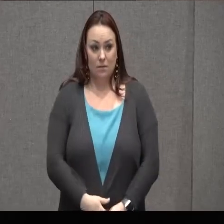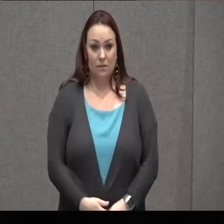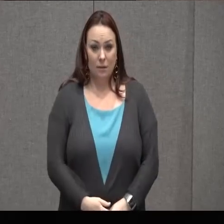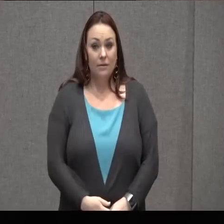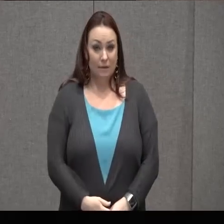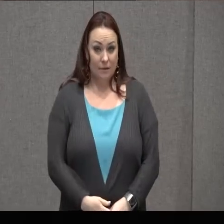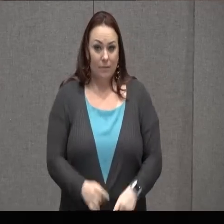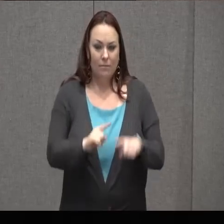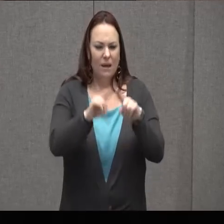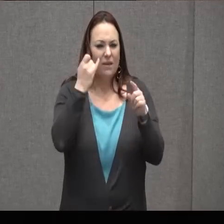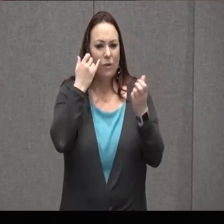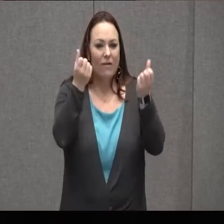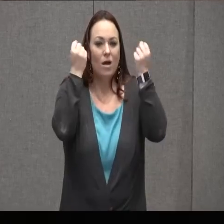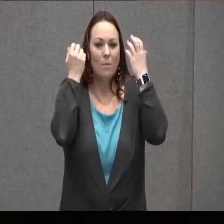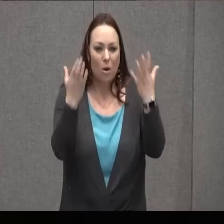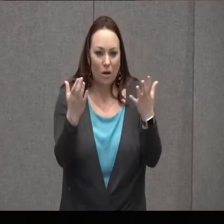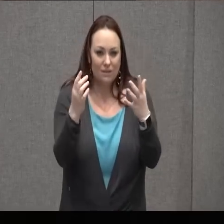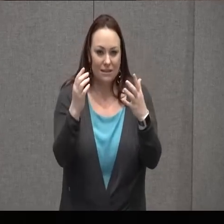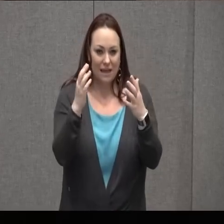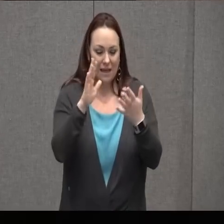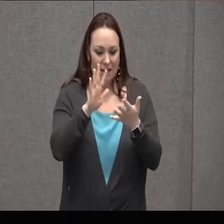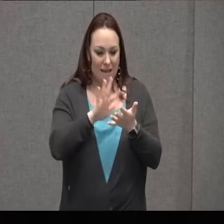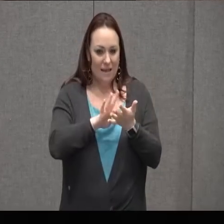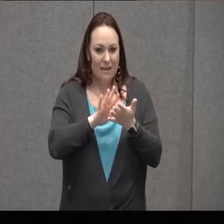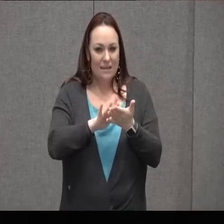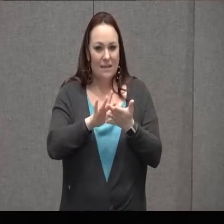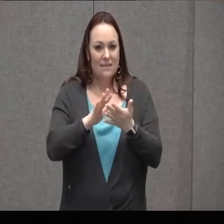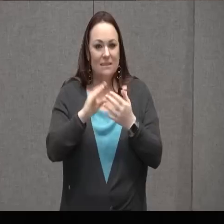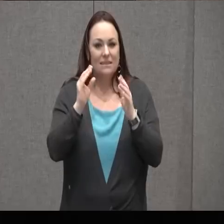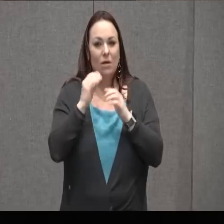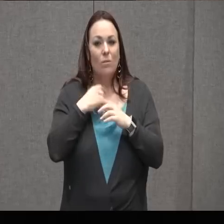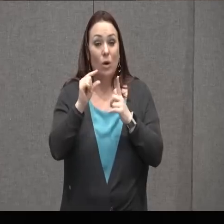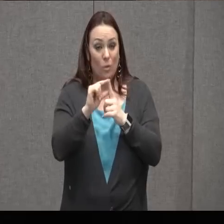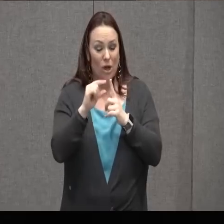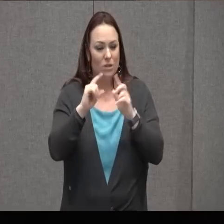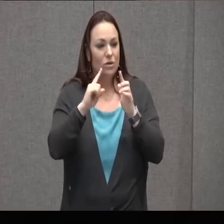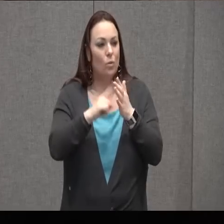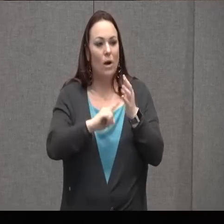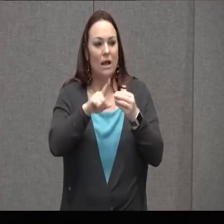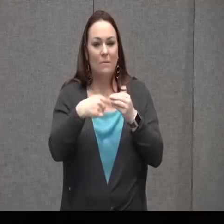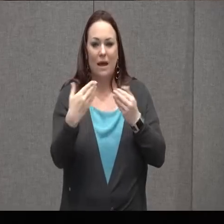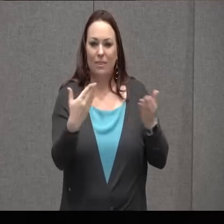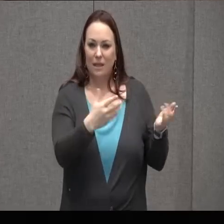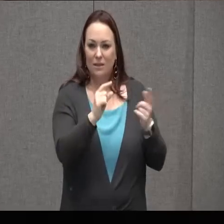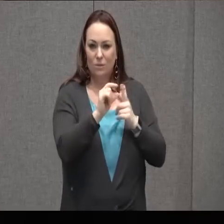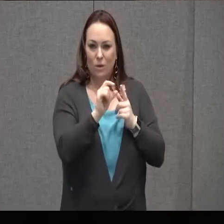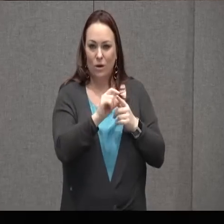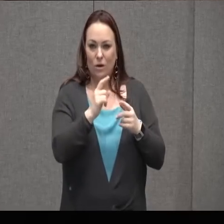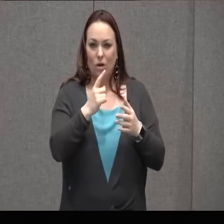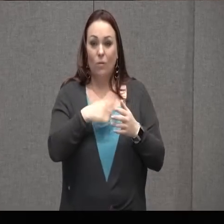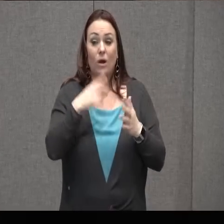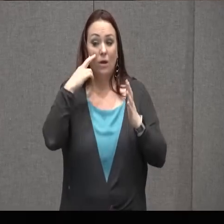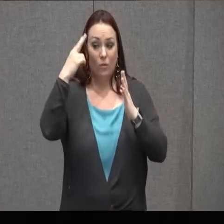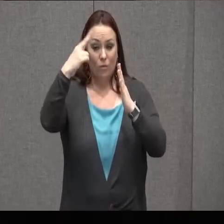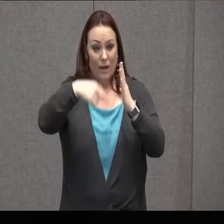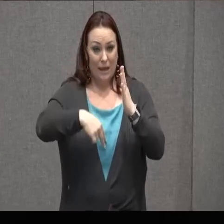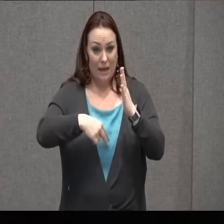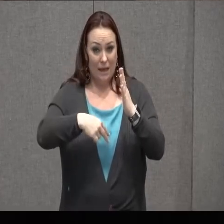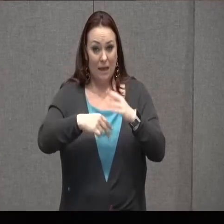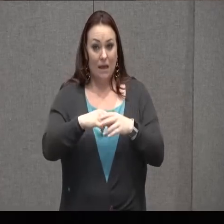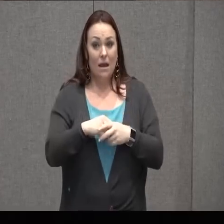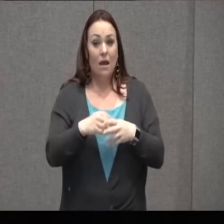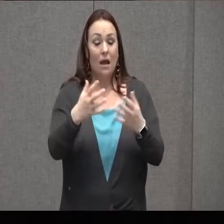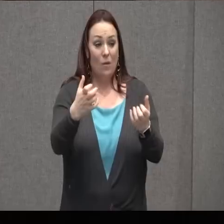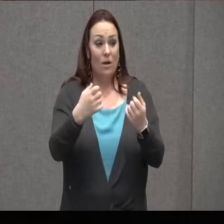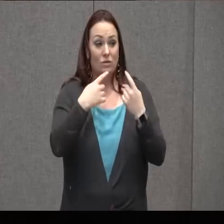But if we have multi-syllable words, how about if we come to this word? We're reading, I want